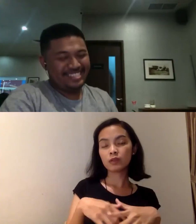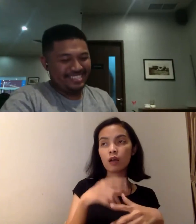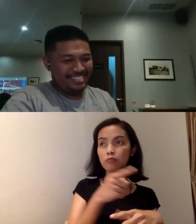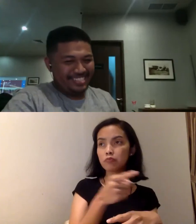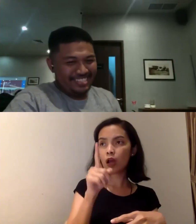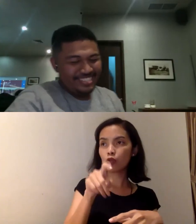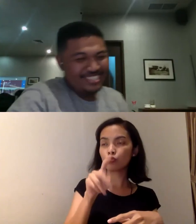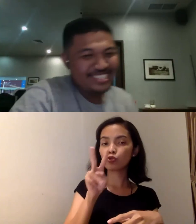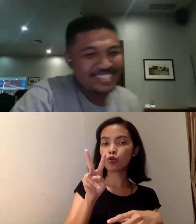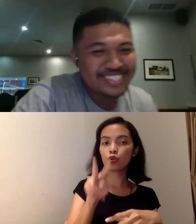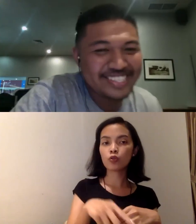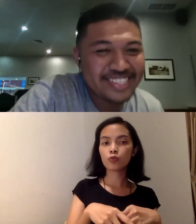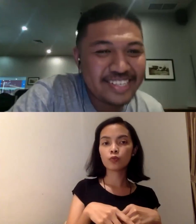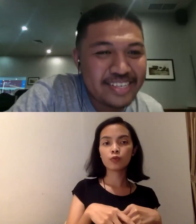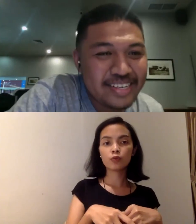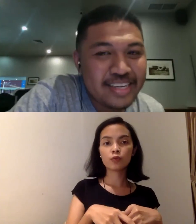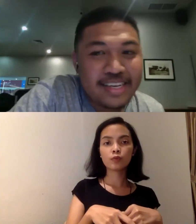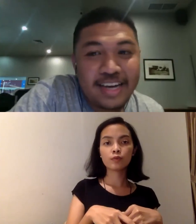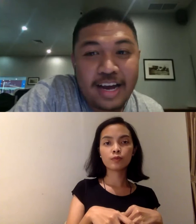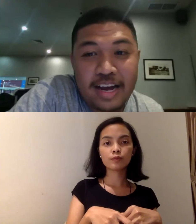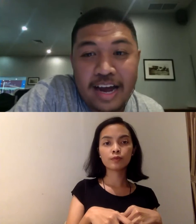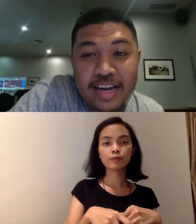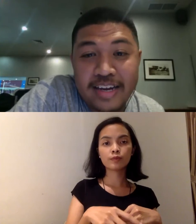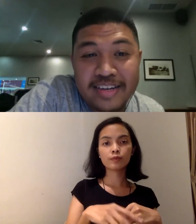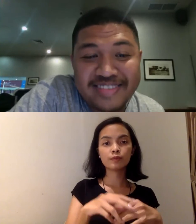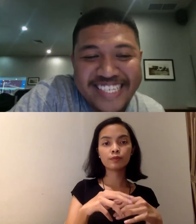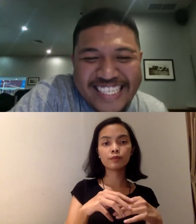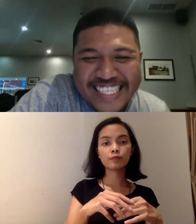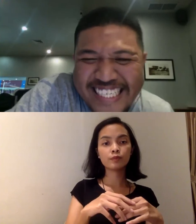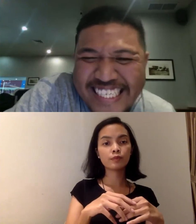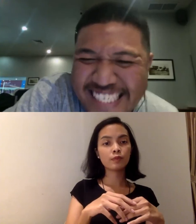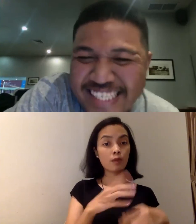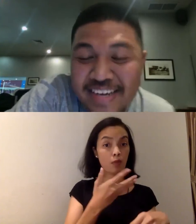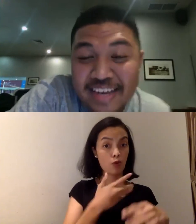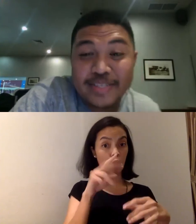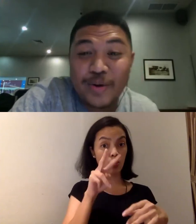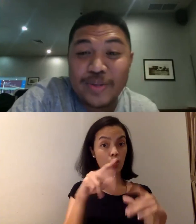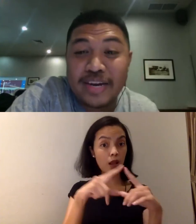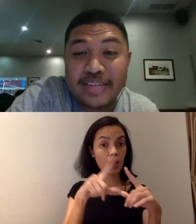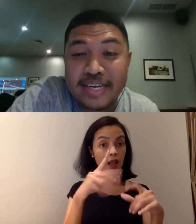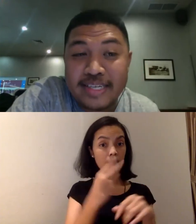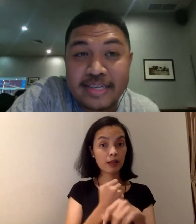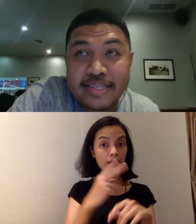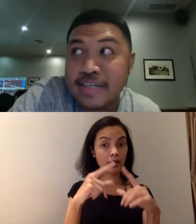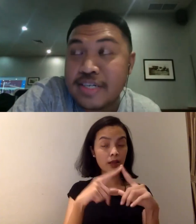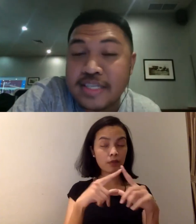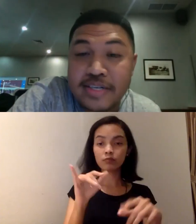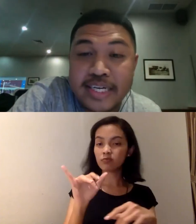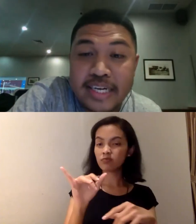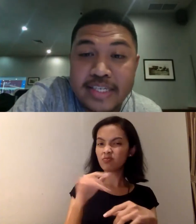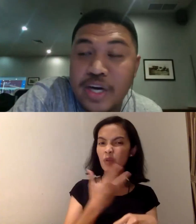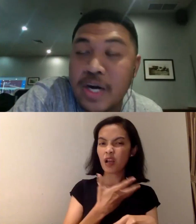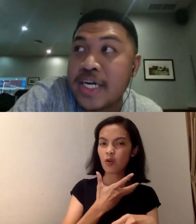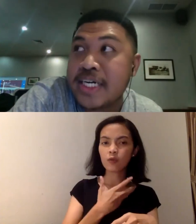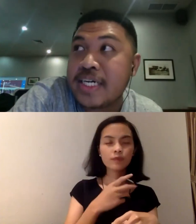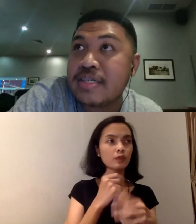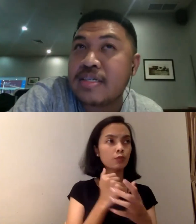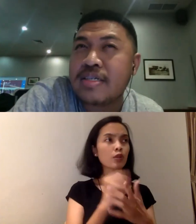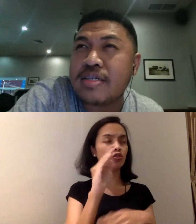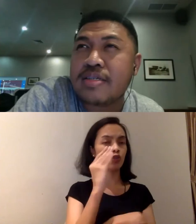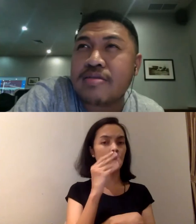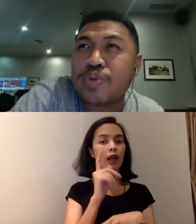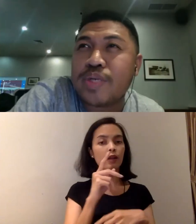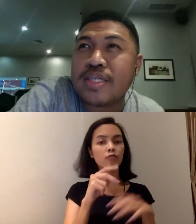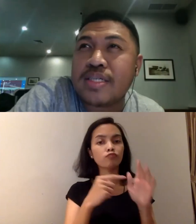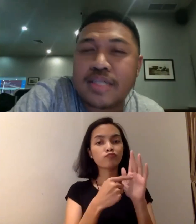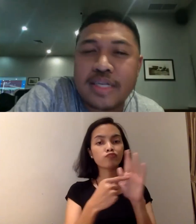Yeah. Where is it available, Quasi? Yes, I- I would love to. So there is this actually screening in Jakarta,